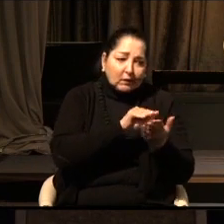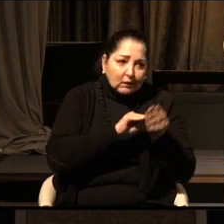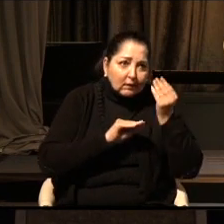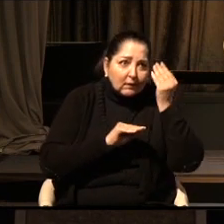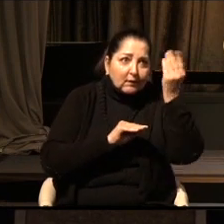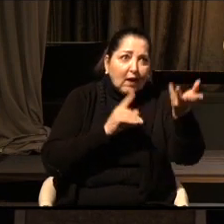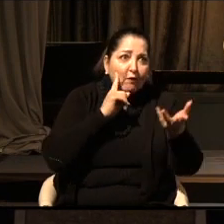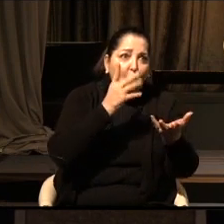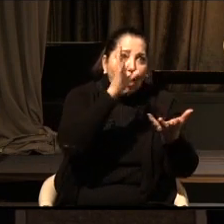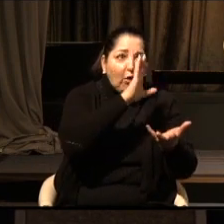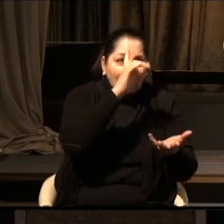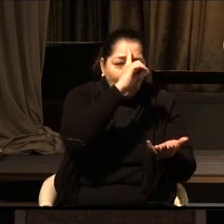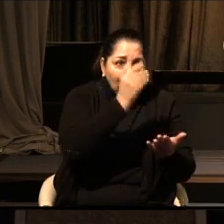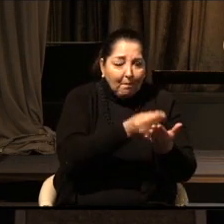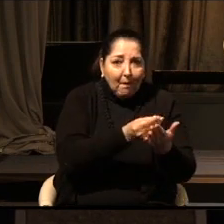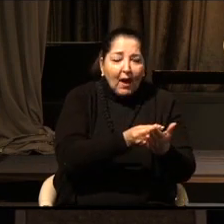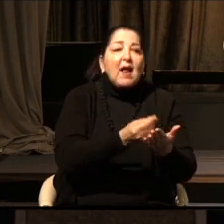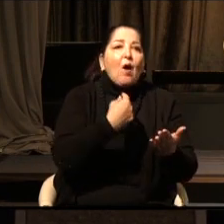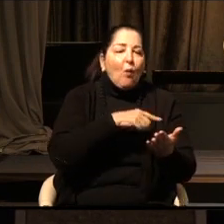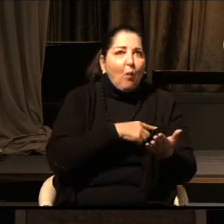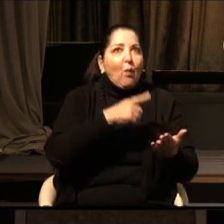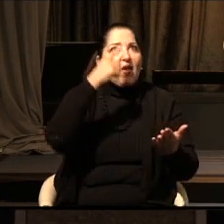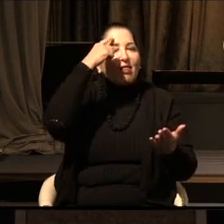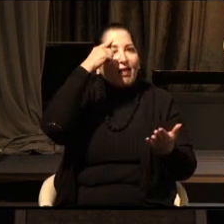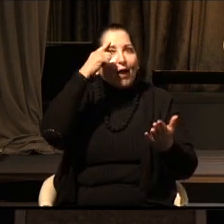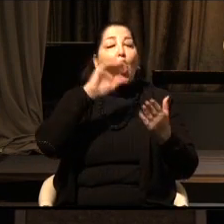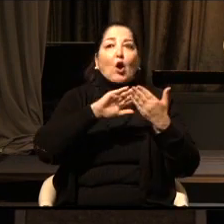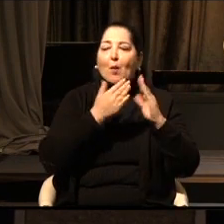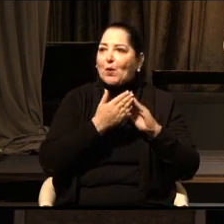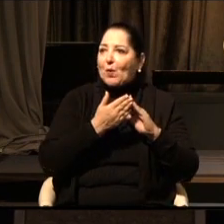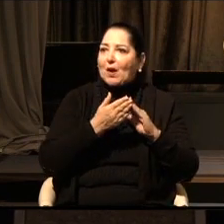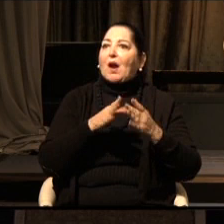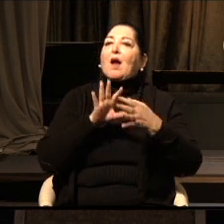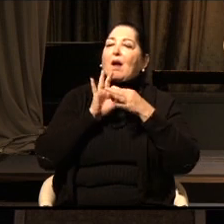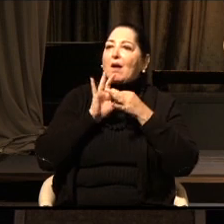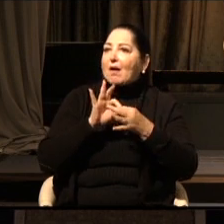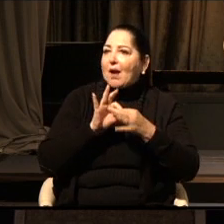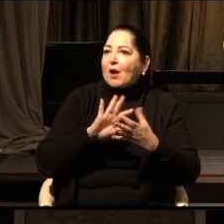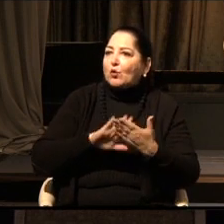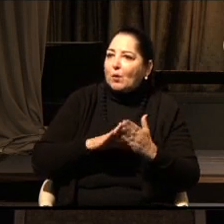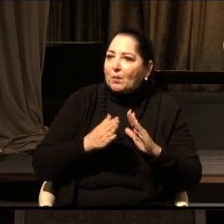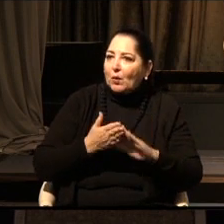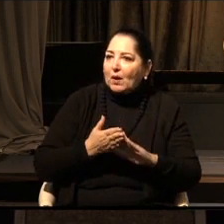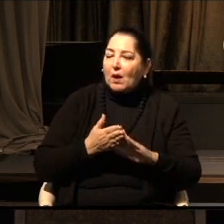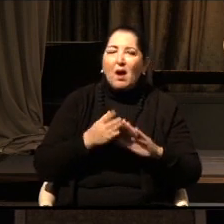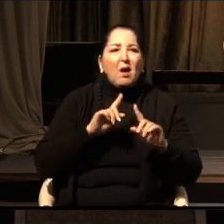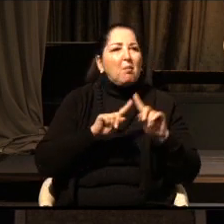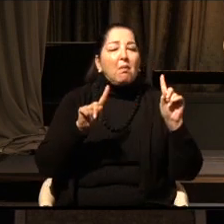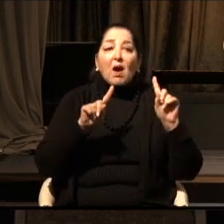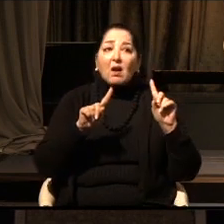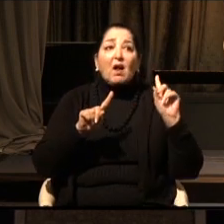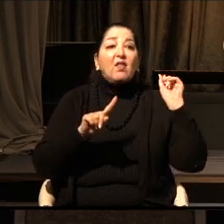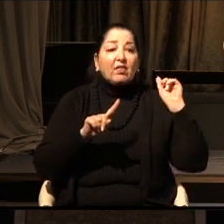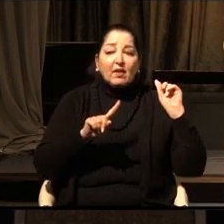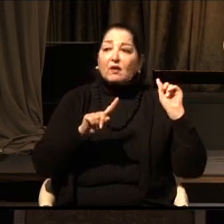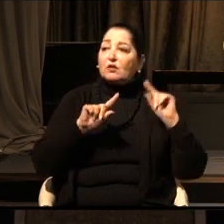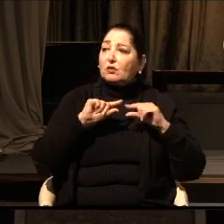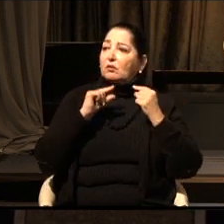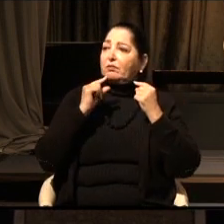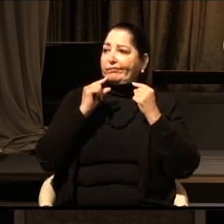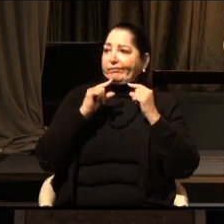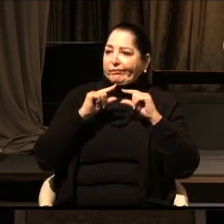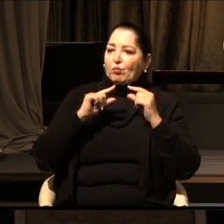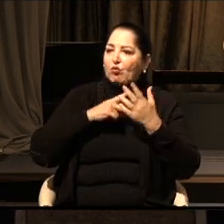are we engaging them? Our discussions in this LFP program continue to challenge me to be very intentional when using these